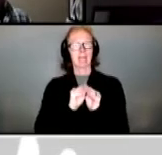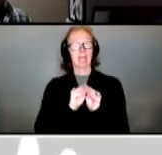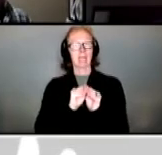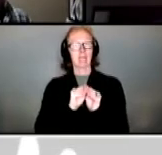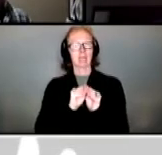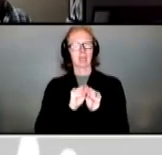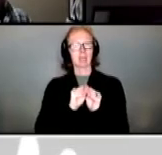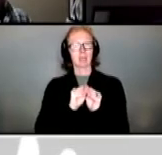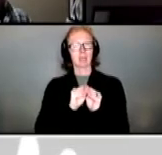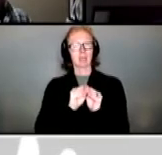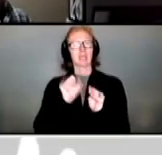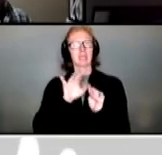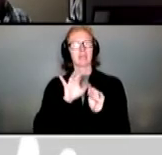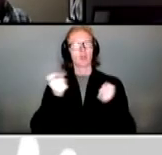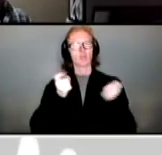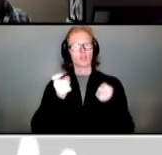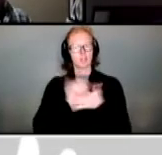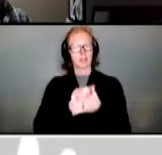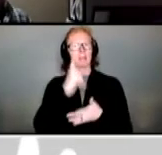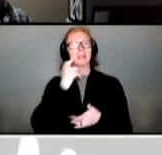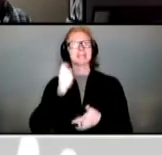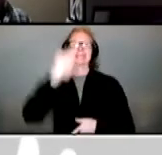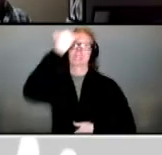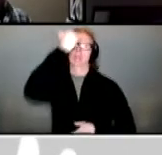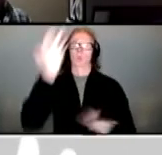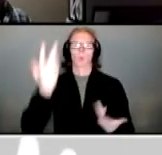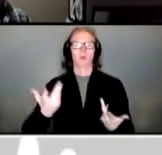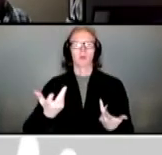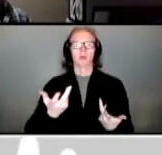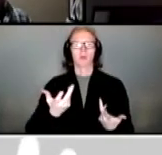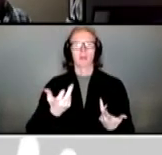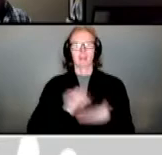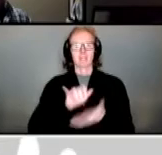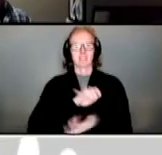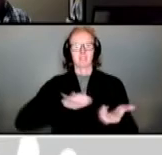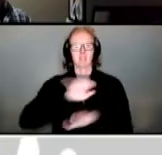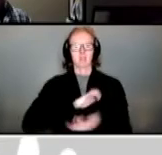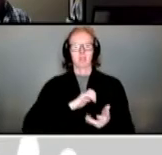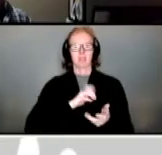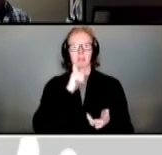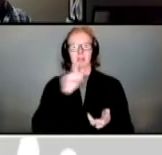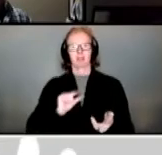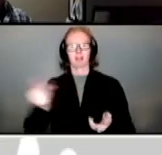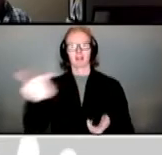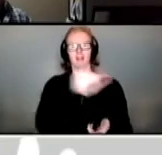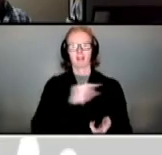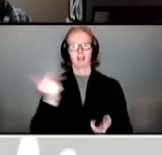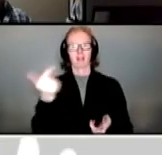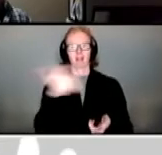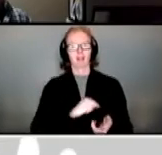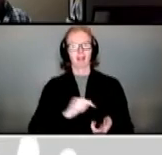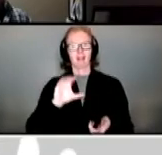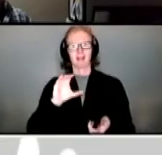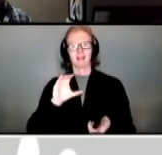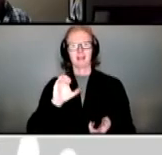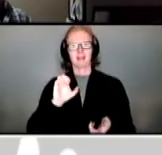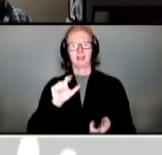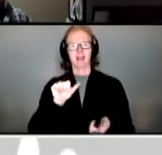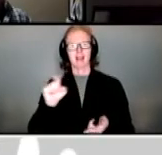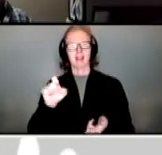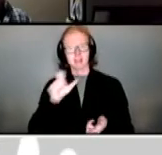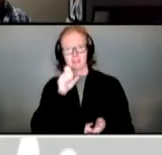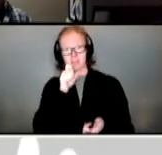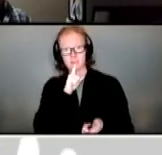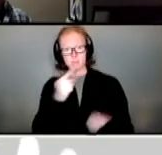chair? So that we know. It was just kind of confusing now because Celeste, I really didn't know which one you were talking